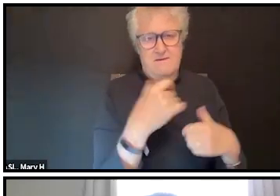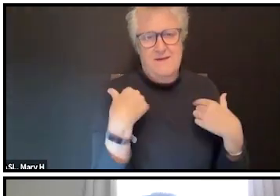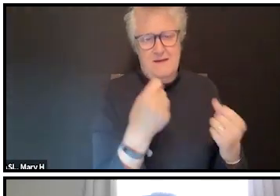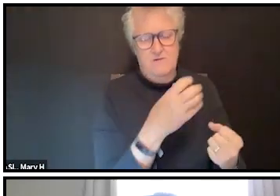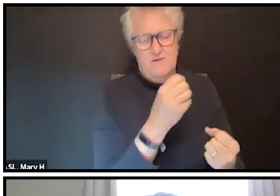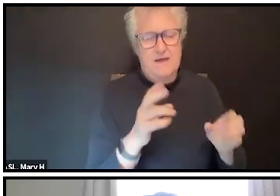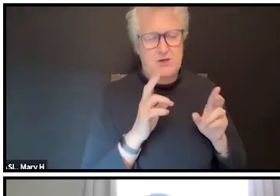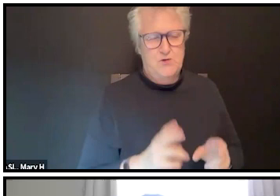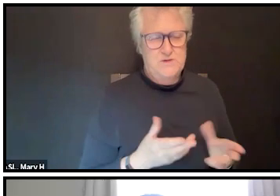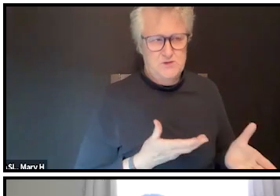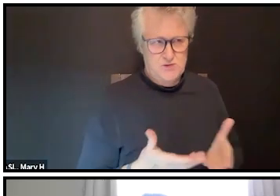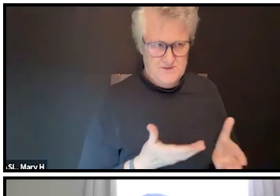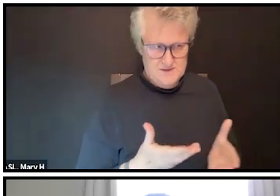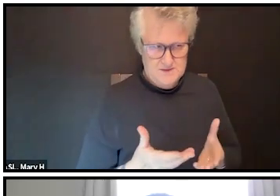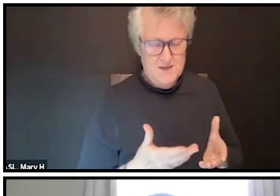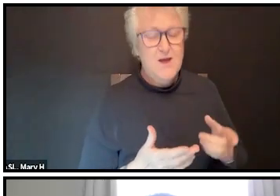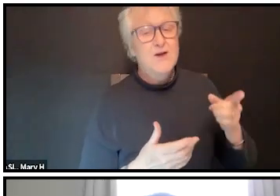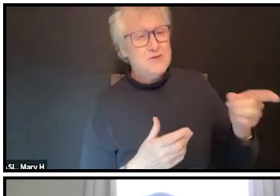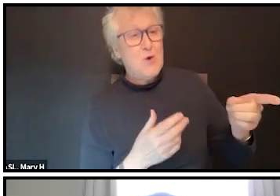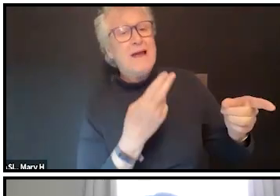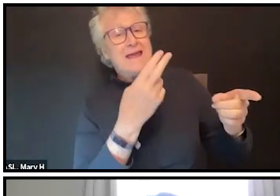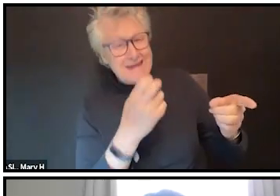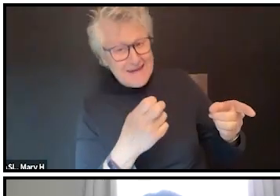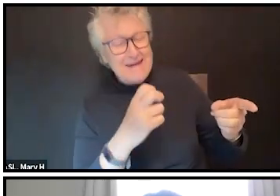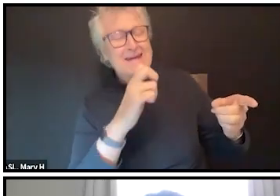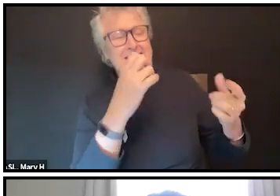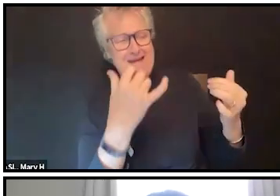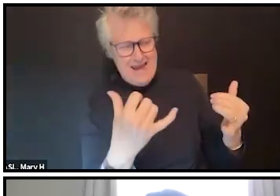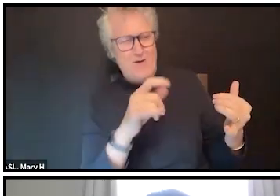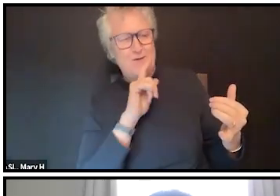So he now is Richard Leclerc's boss.